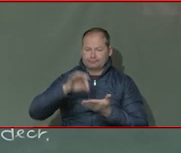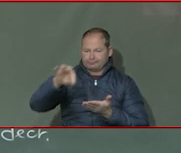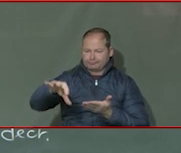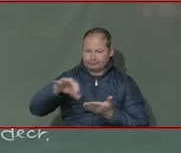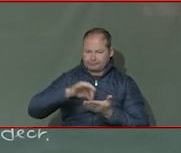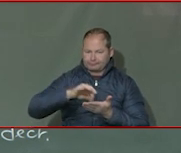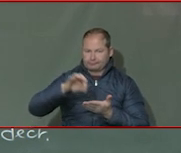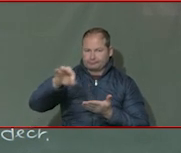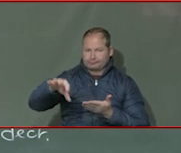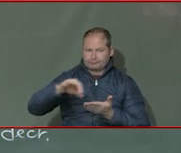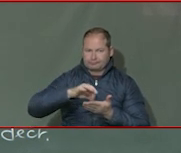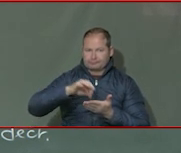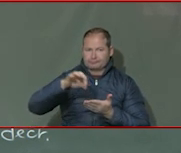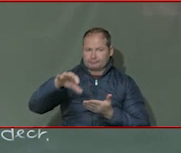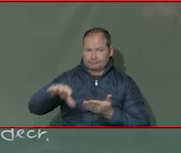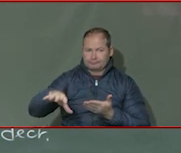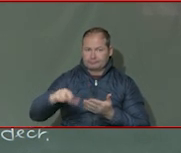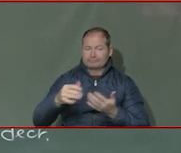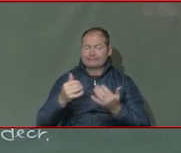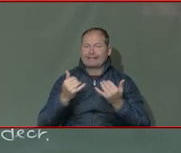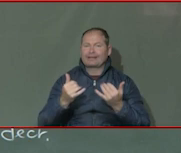peas are yellow in color?